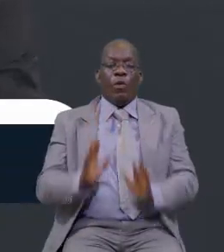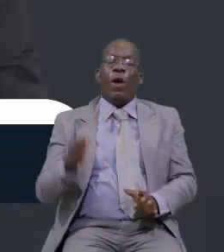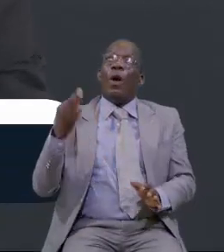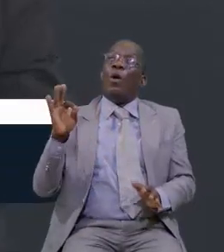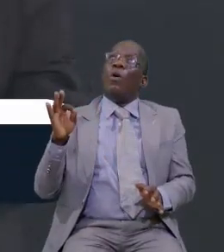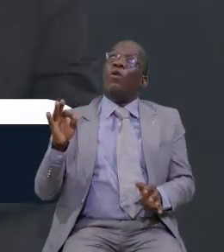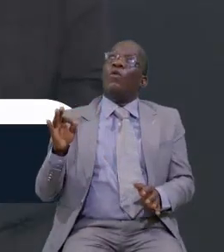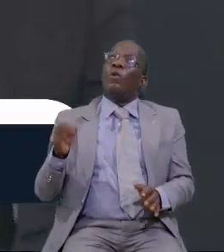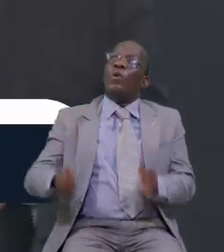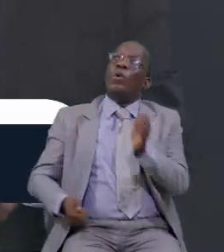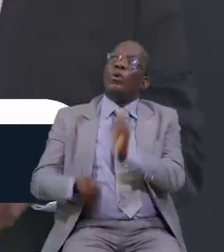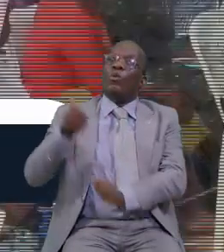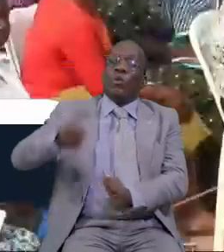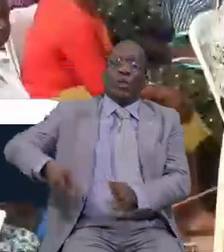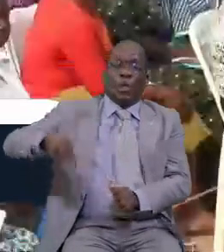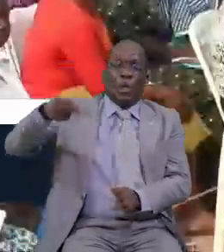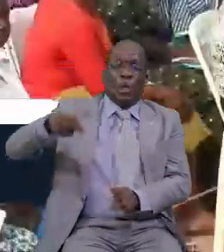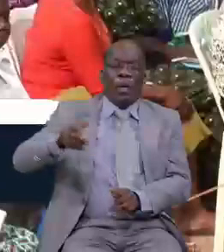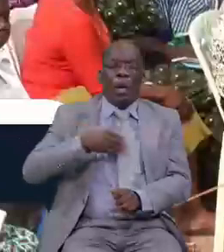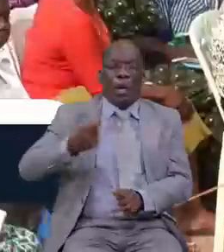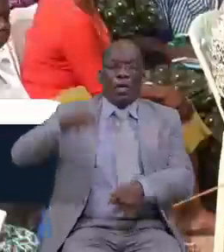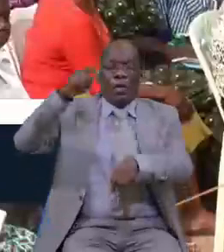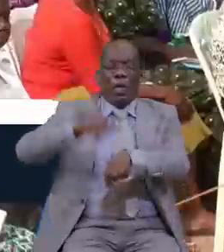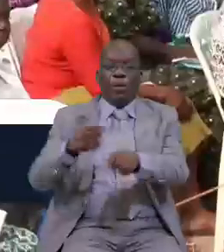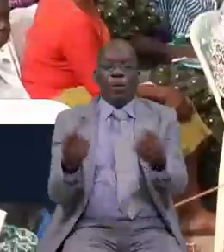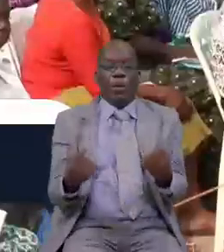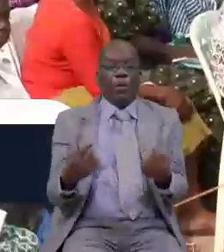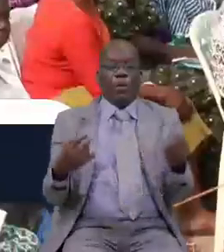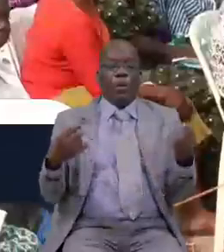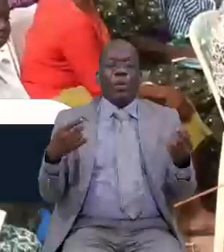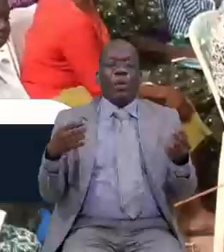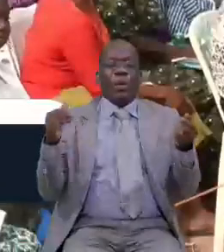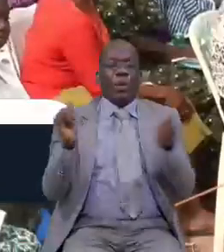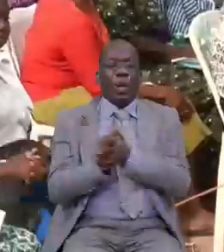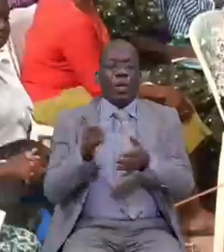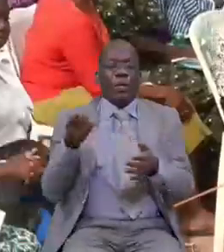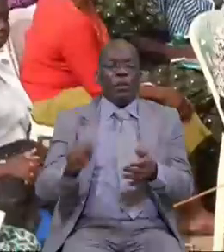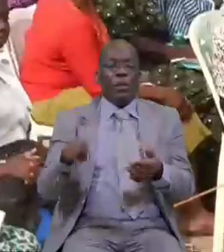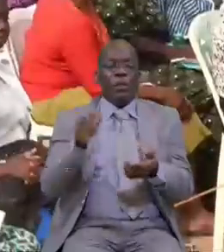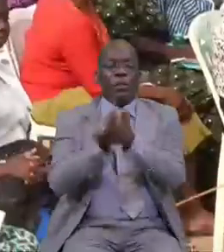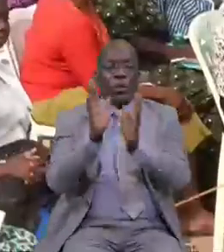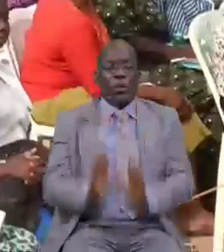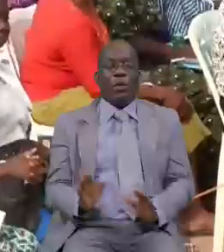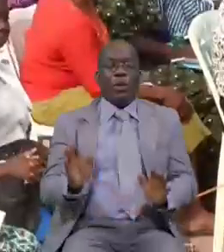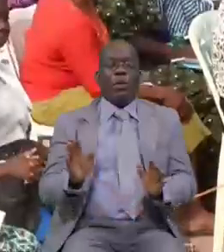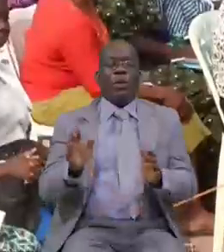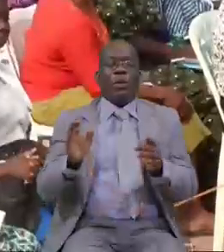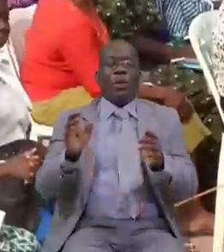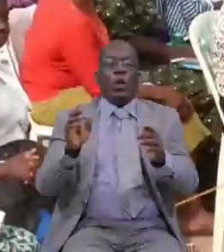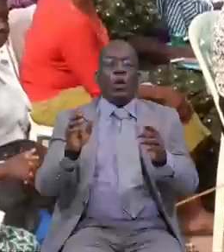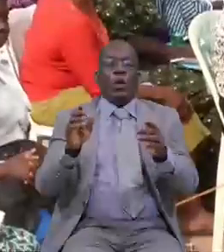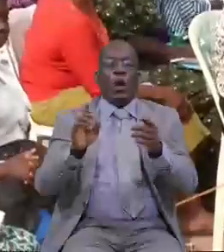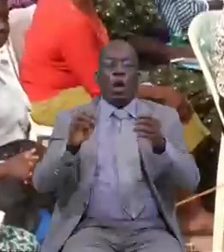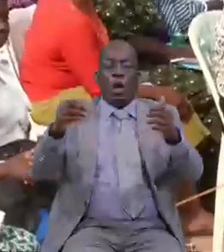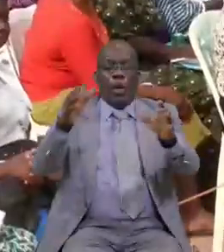the time came for the saints to possess the kingdom.